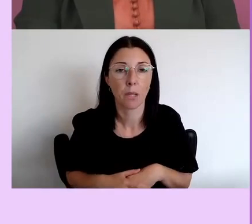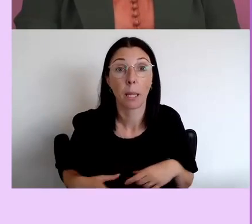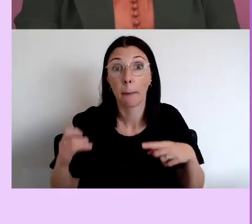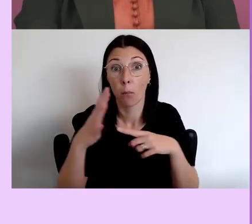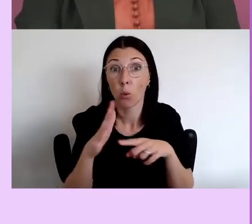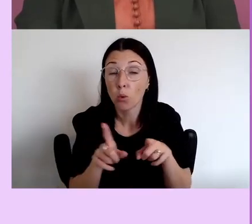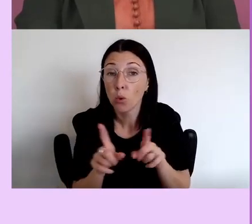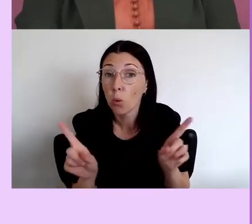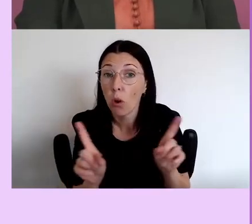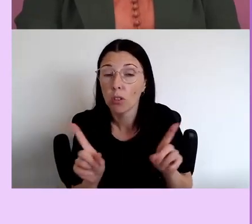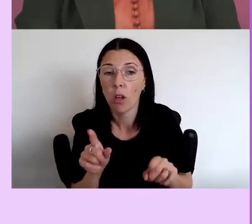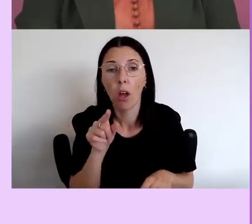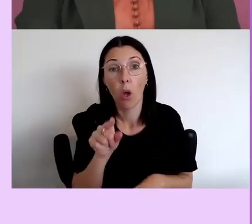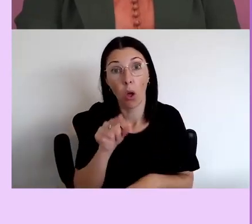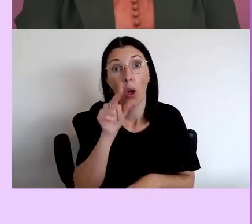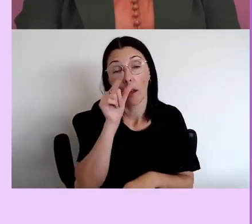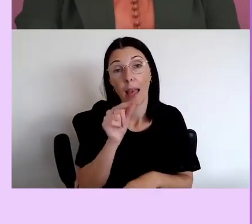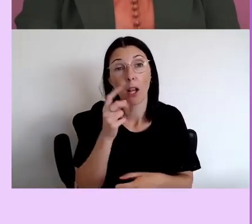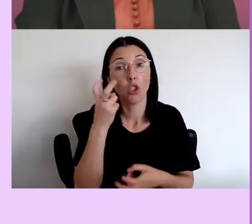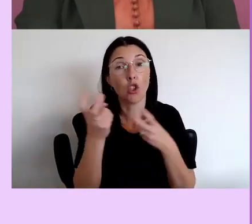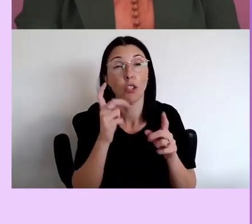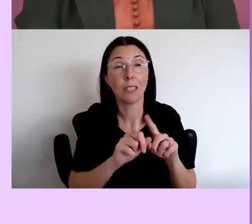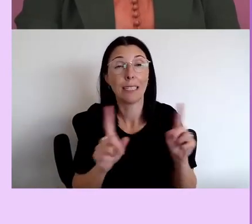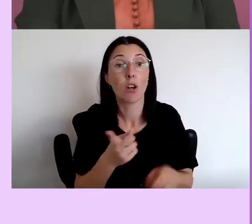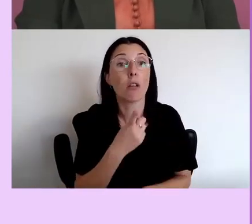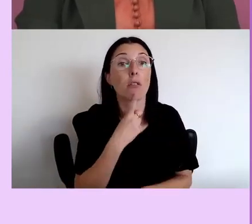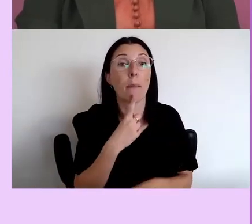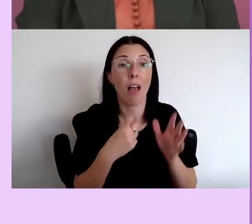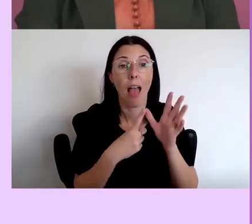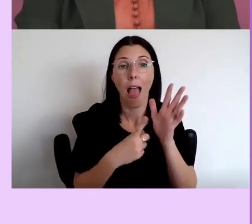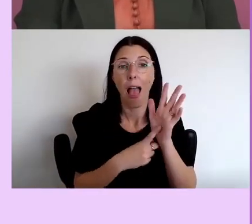enable users to search for the types of allegations that IBAC